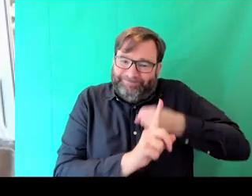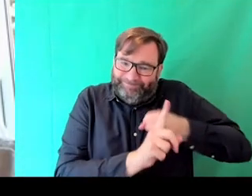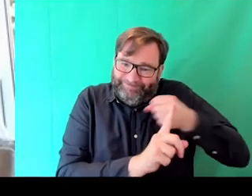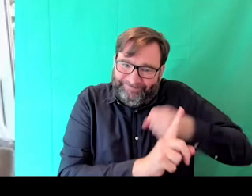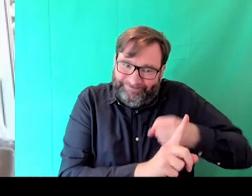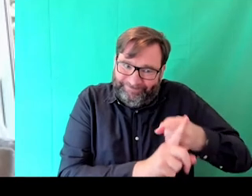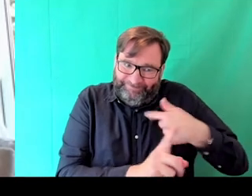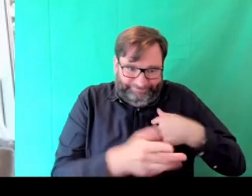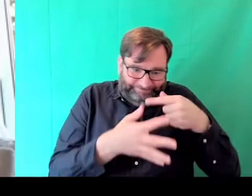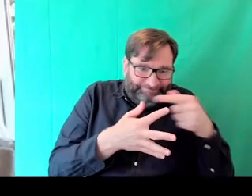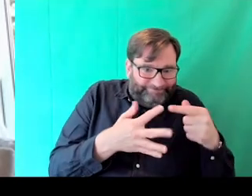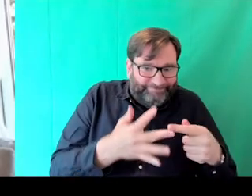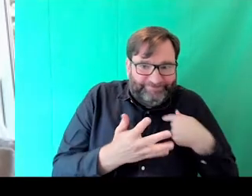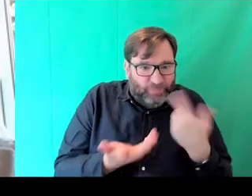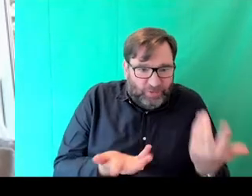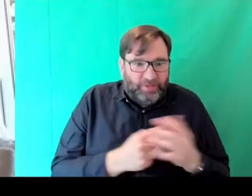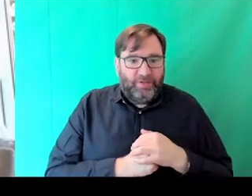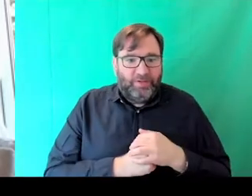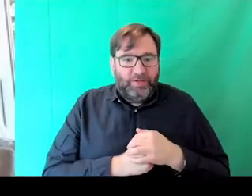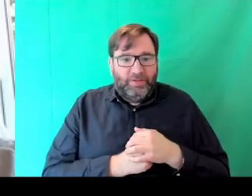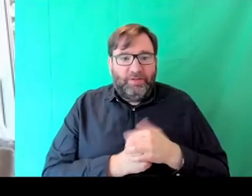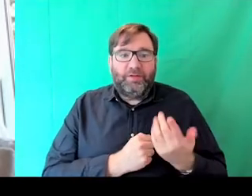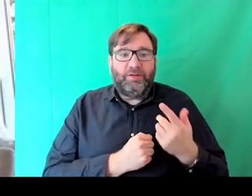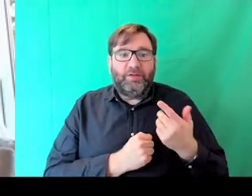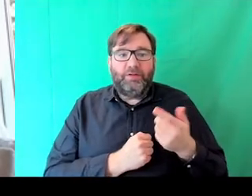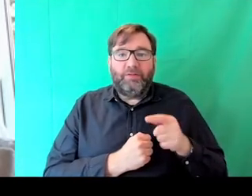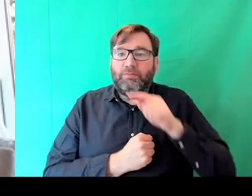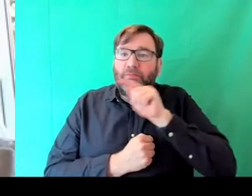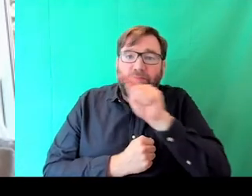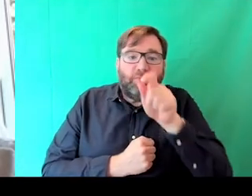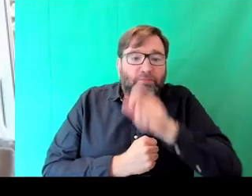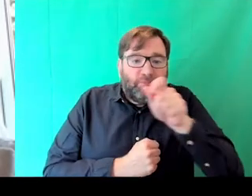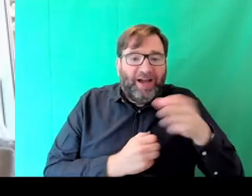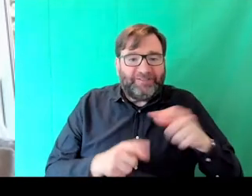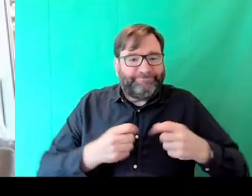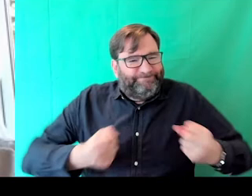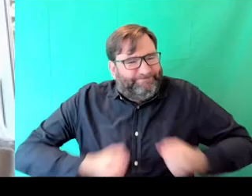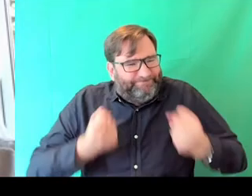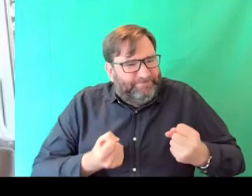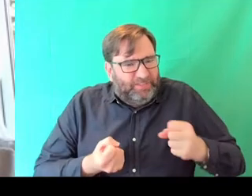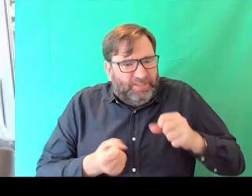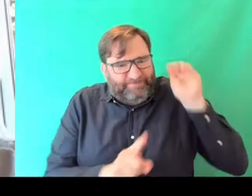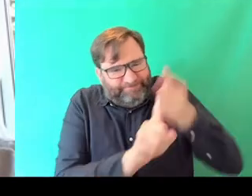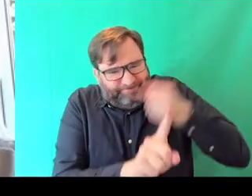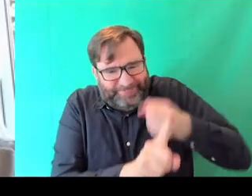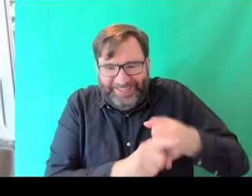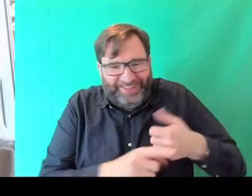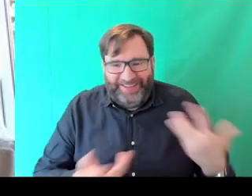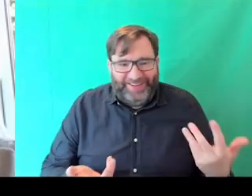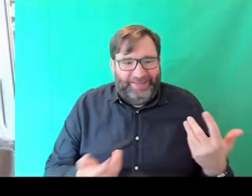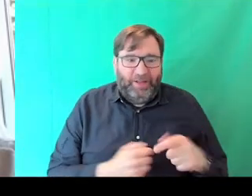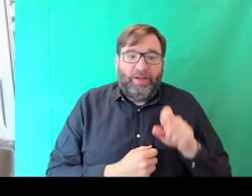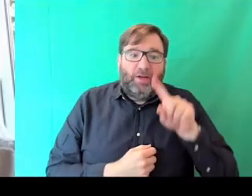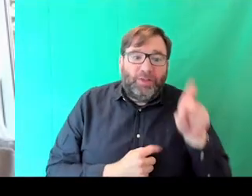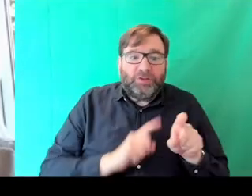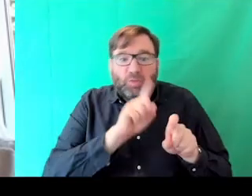same way that any question in the room is. And a great example of that is I'm 80% blind. I have 80% central